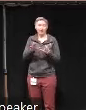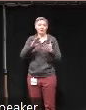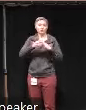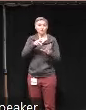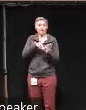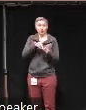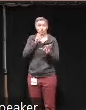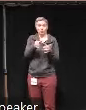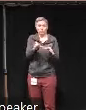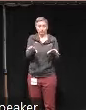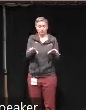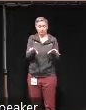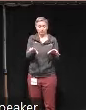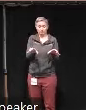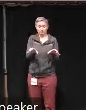into